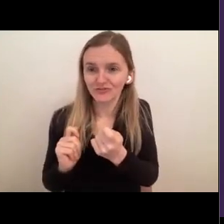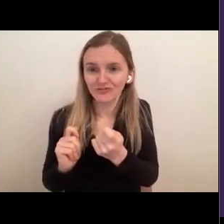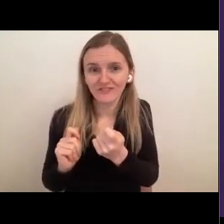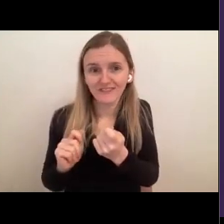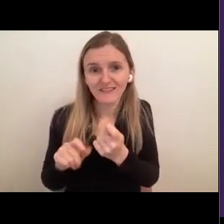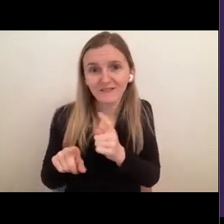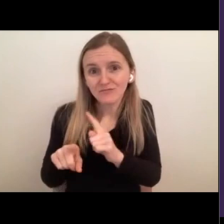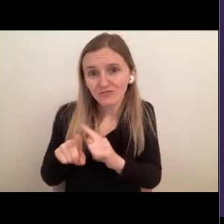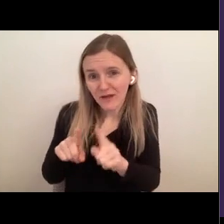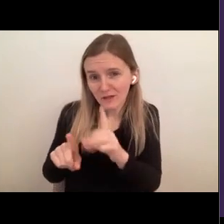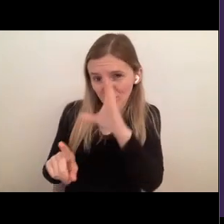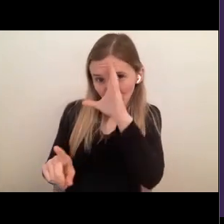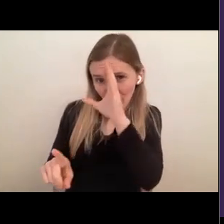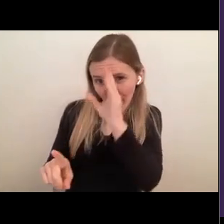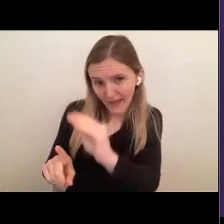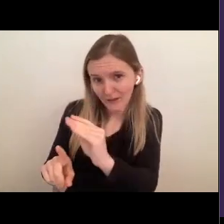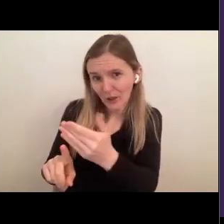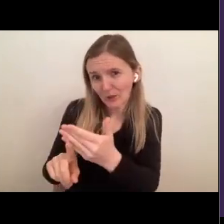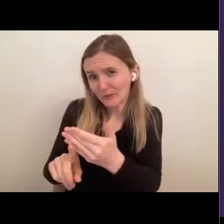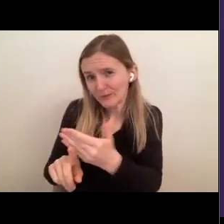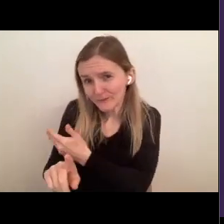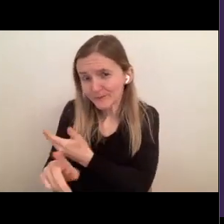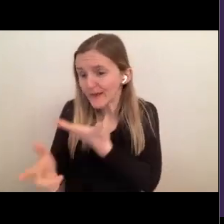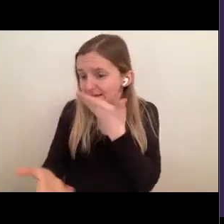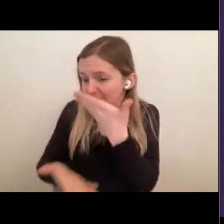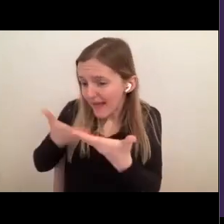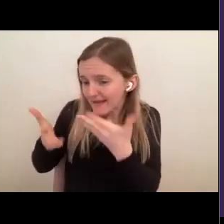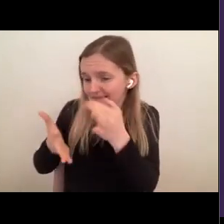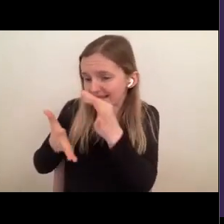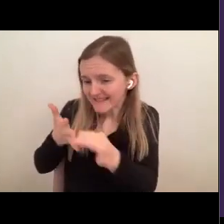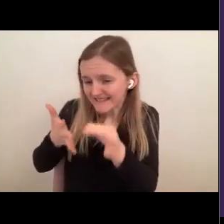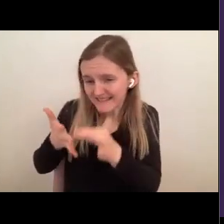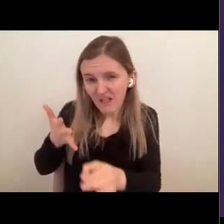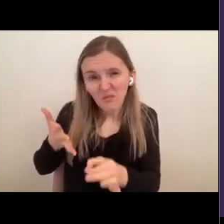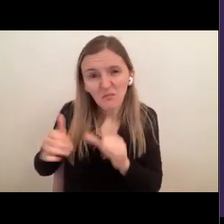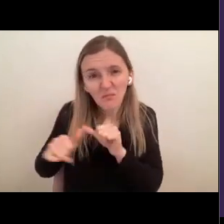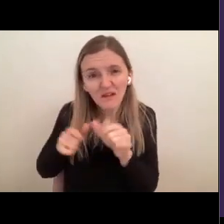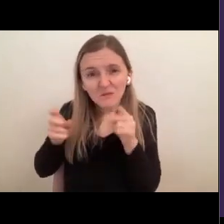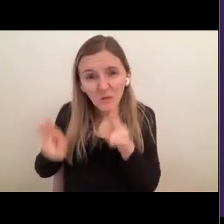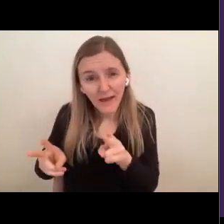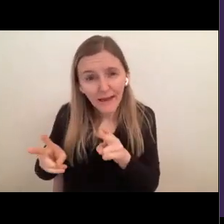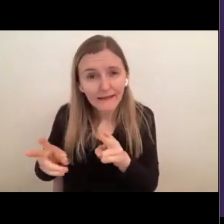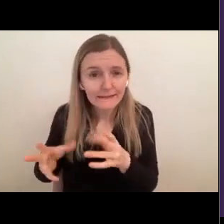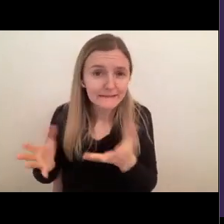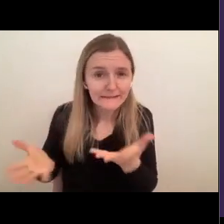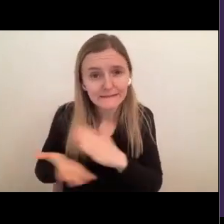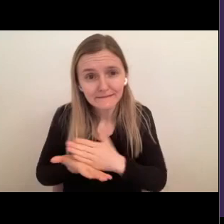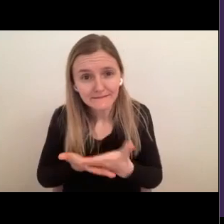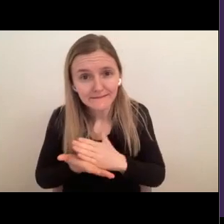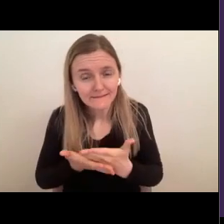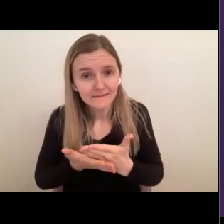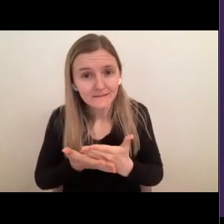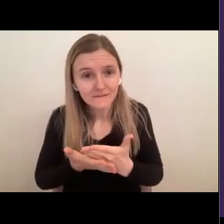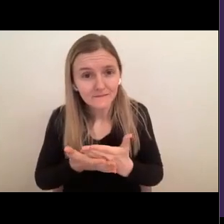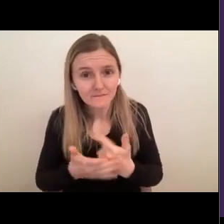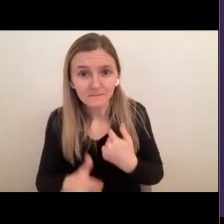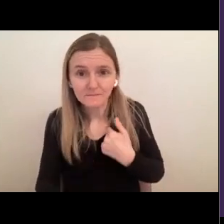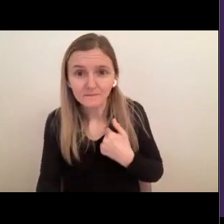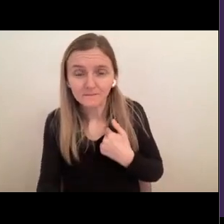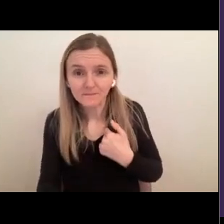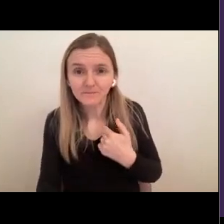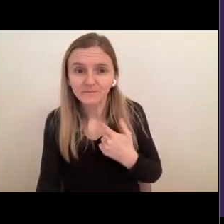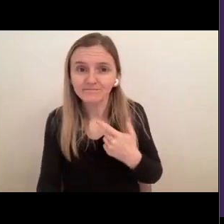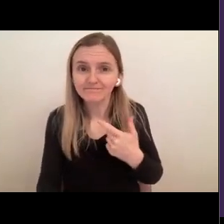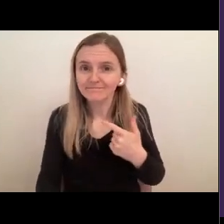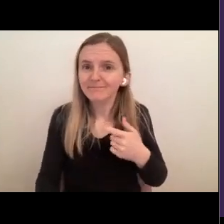notice as possible, talking it through and giving details, but not sure this is the best technique. Sorry, I'm a parent who is only just starting on the